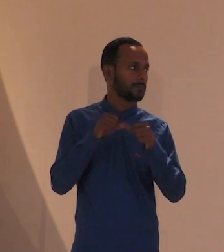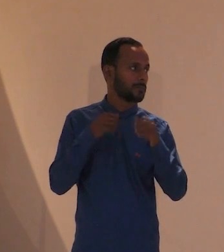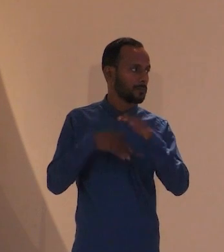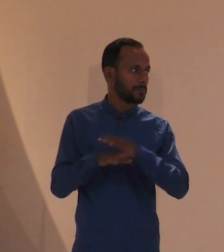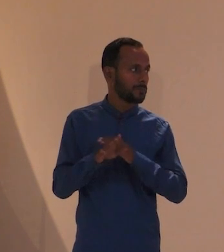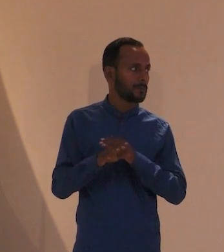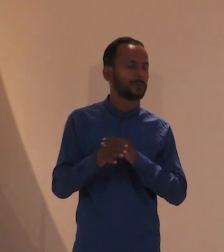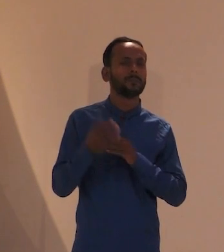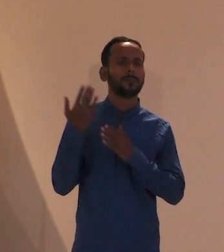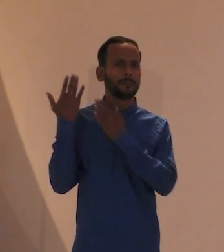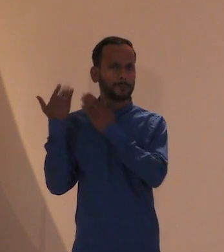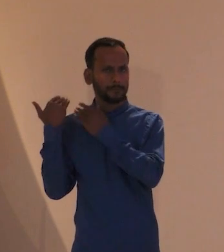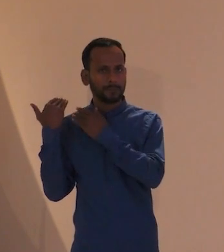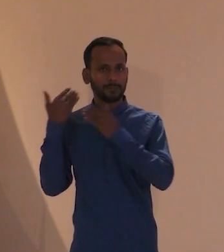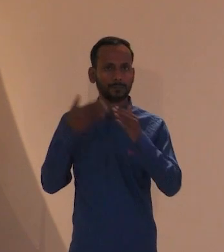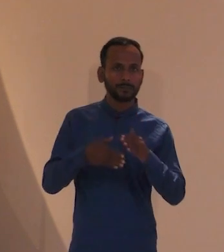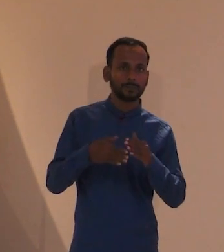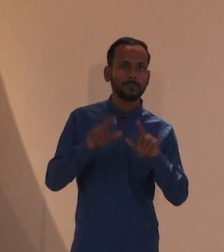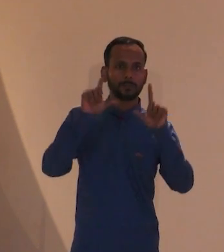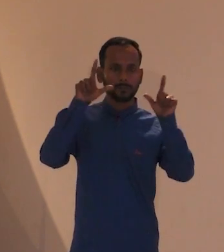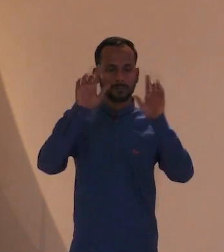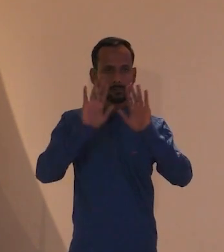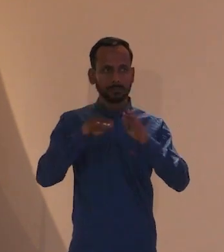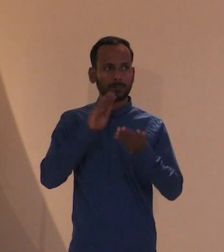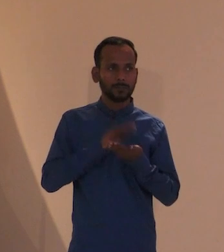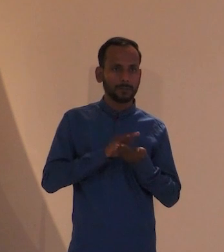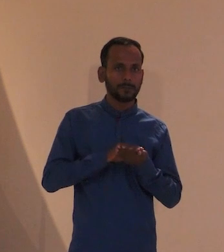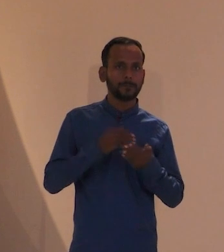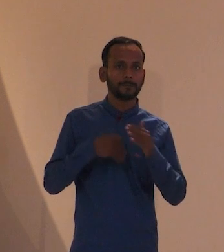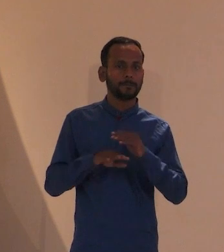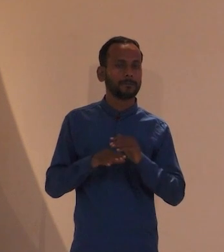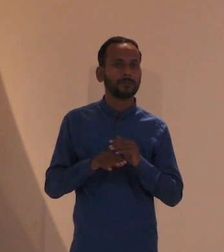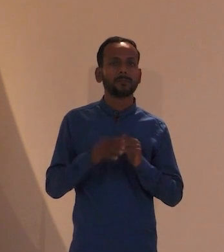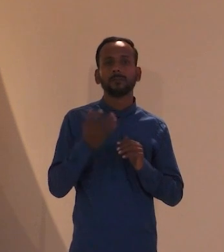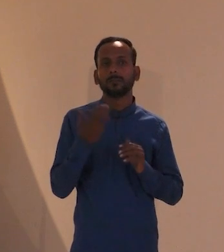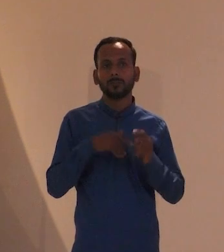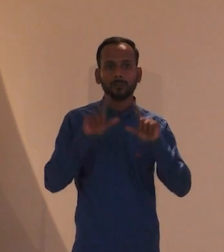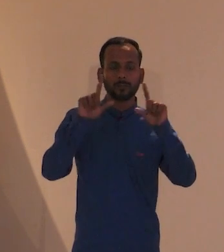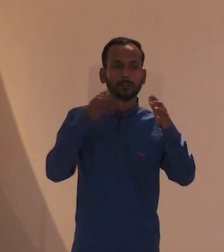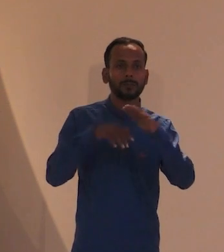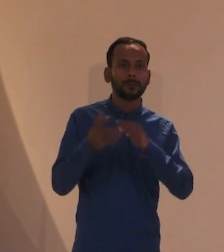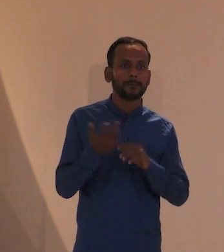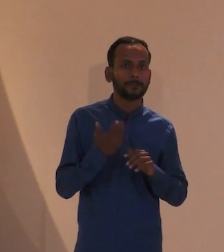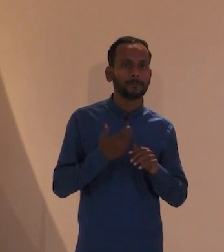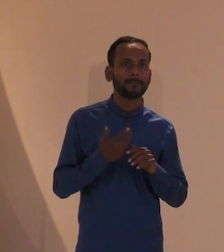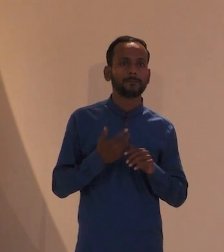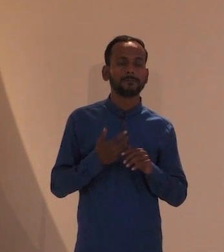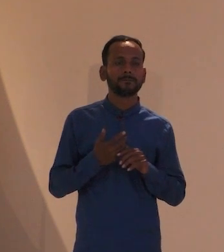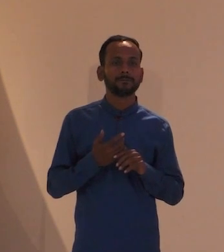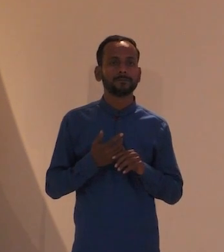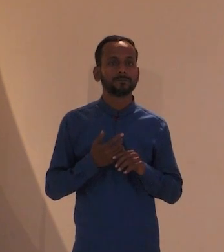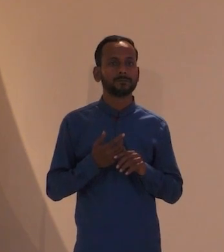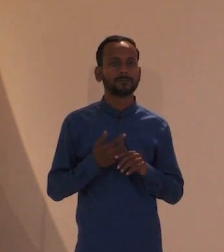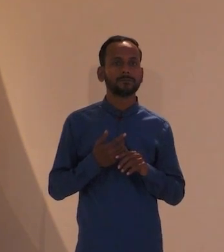textiles as old as the ones that we have in the museum. Why? Because they deteriorate really fast, and maybe they've not been cared for, maybe